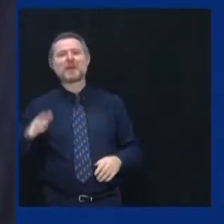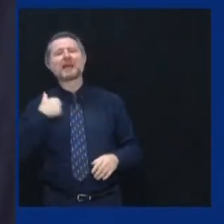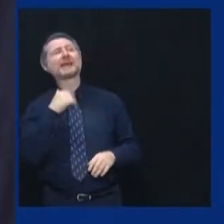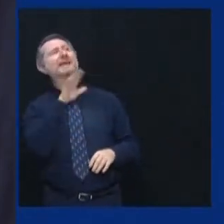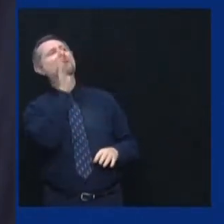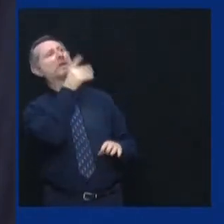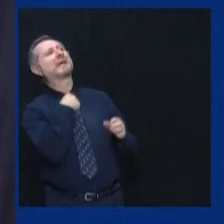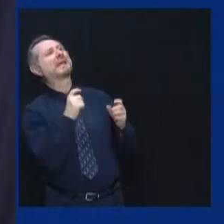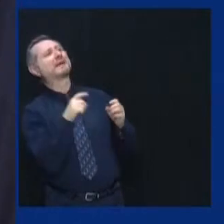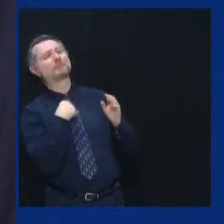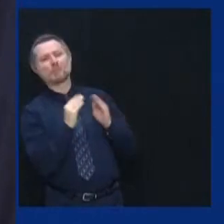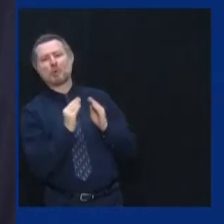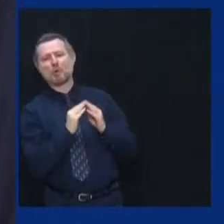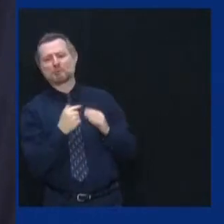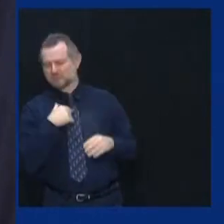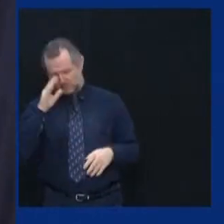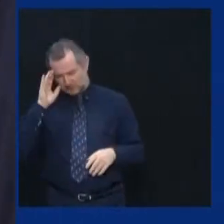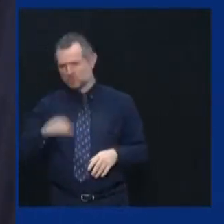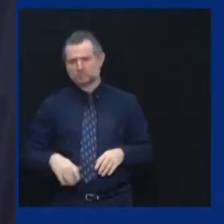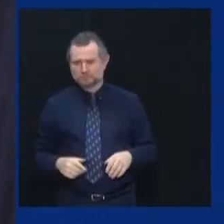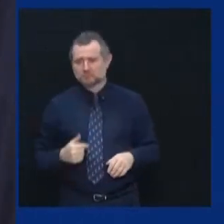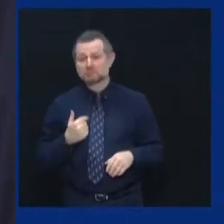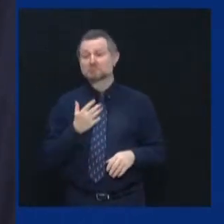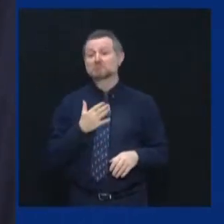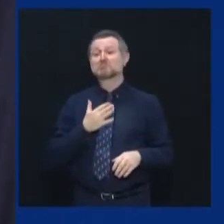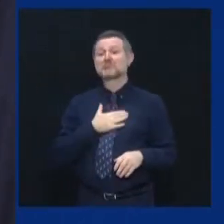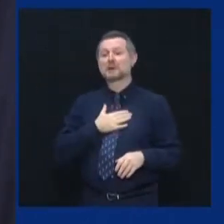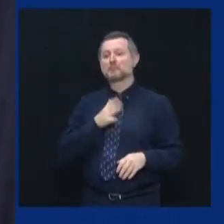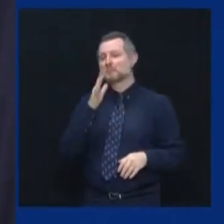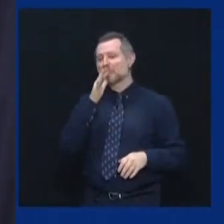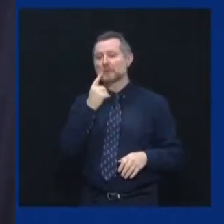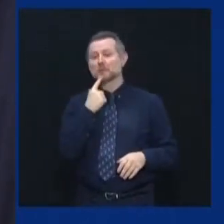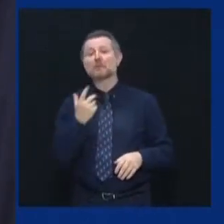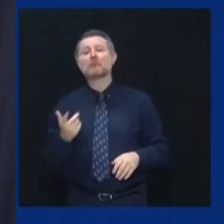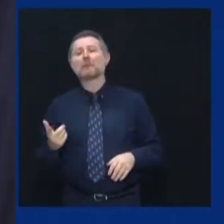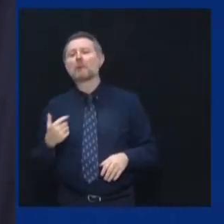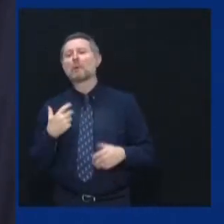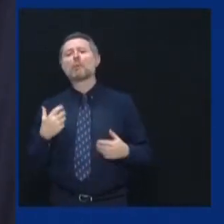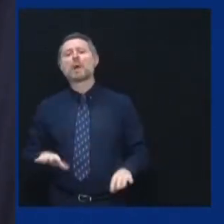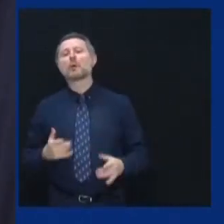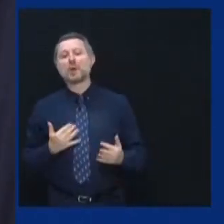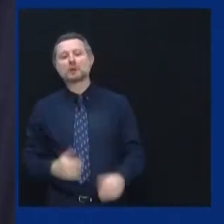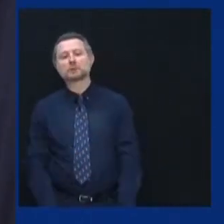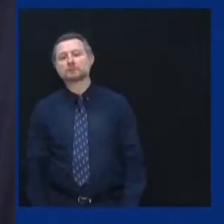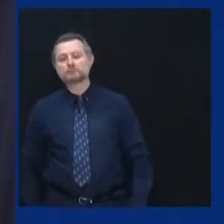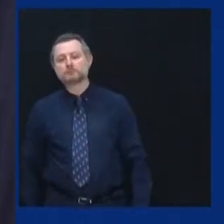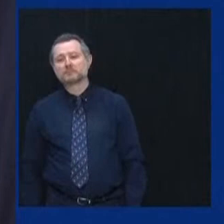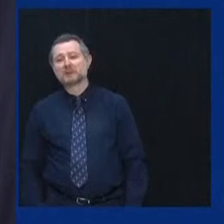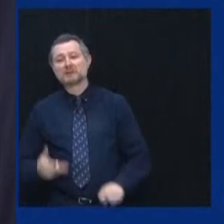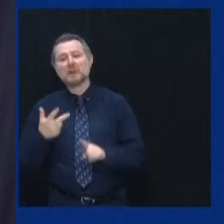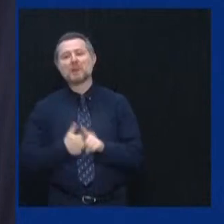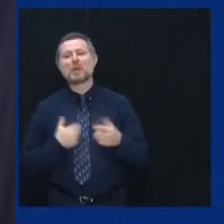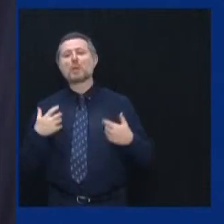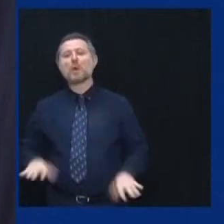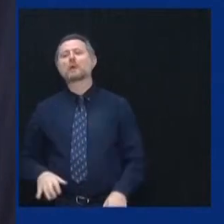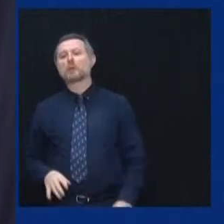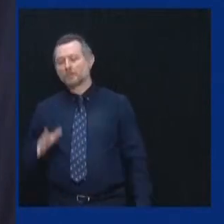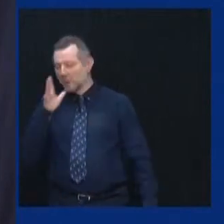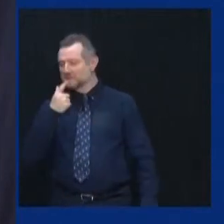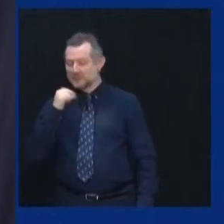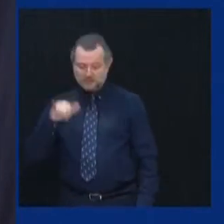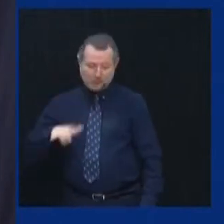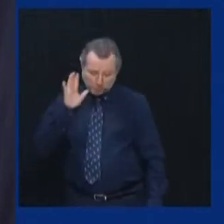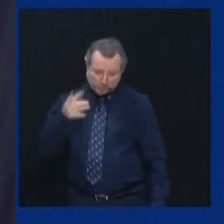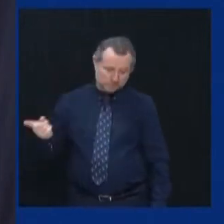more. My mother is going to say, I don't want to wait 3 months for an appointment. That's what she's going to